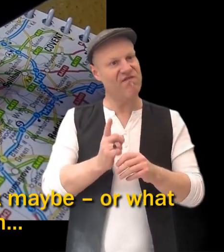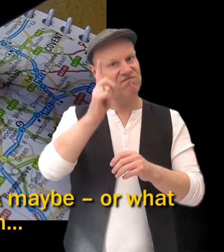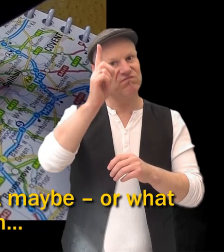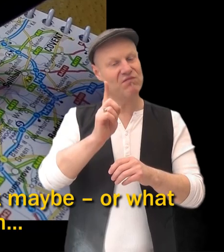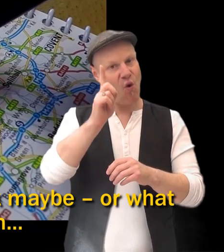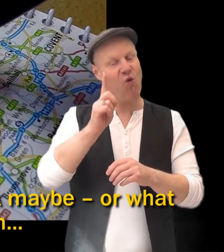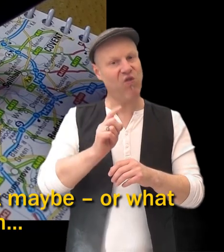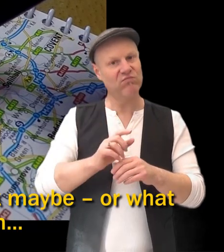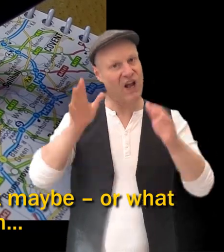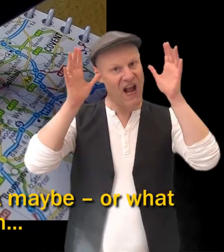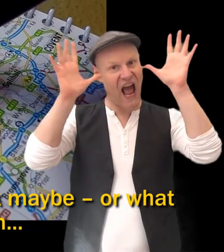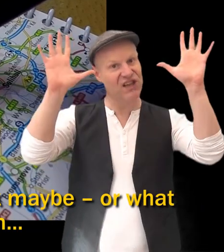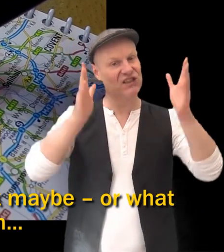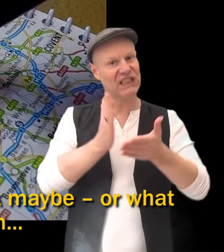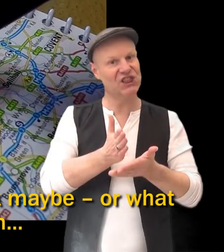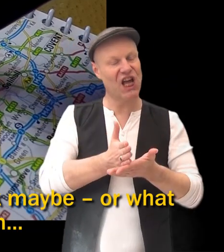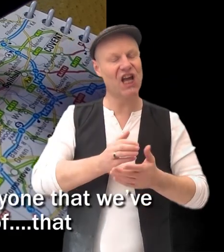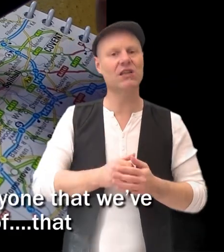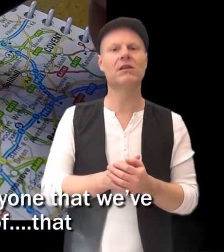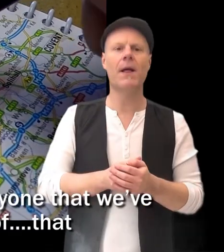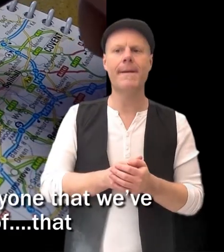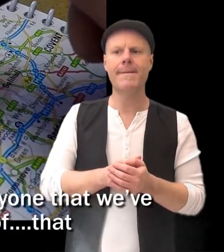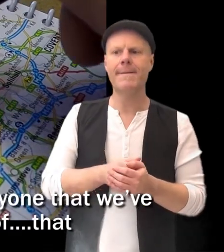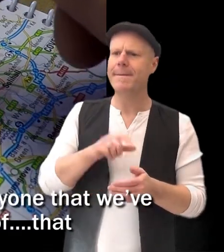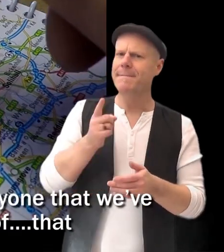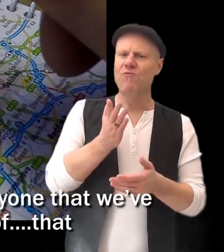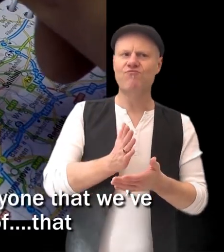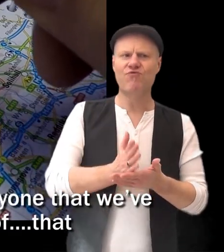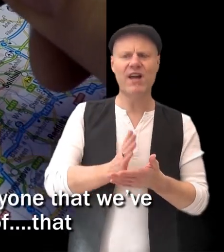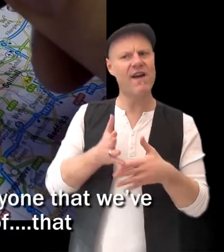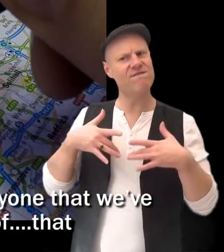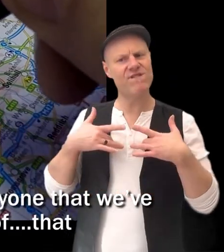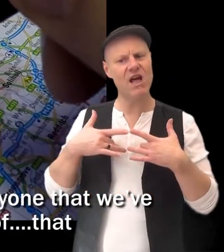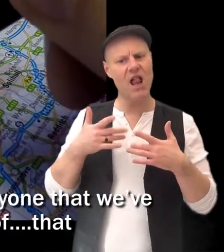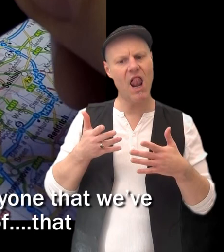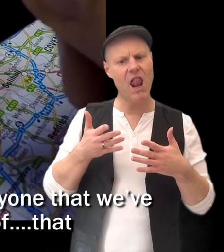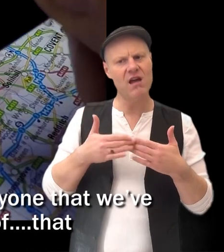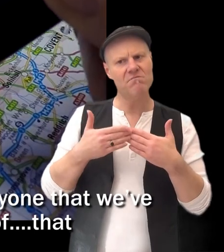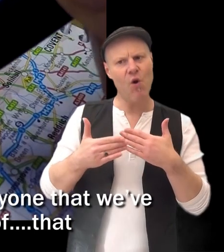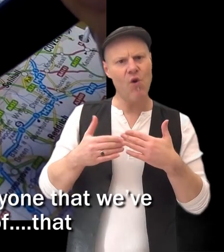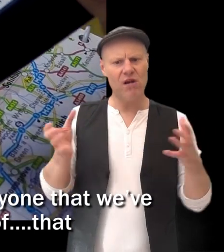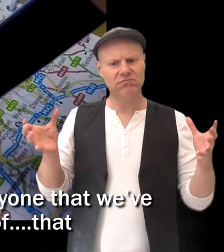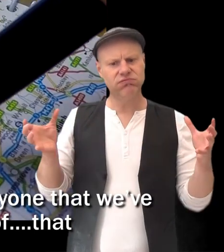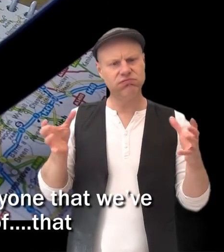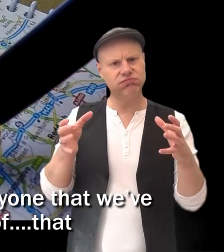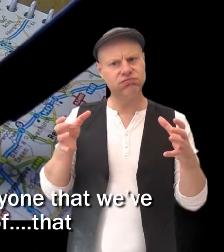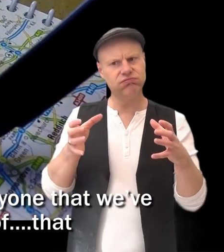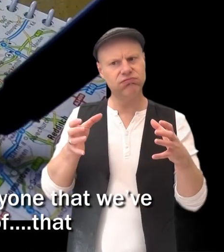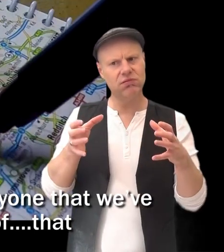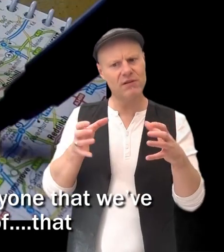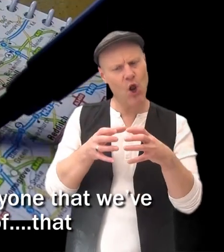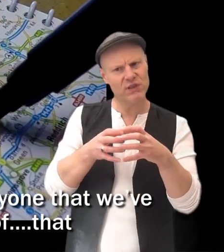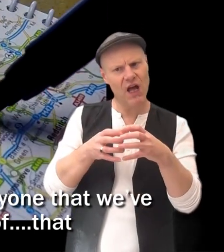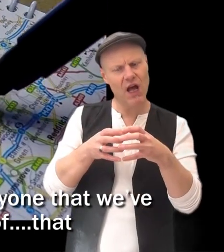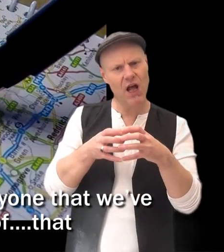up to Cannock, maybe, or what have you. But I mean. But then we're saying, with everyone that we've spoken to, that it's kind